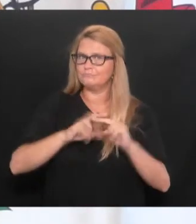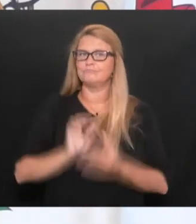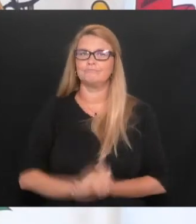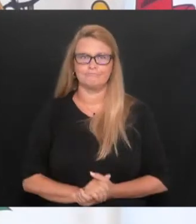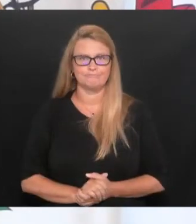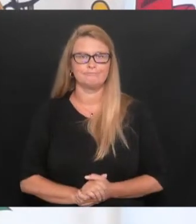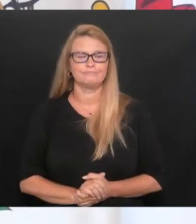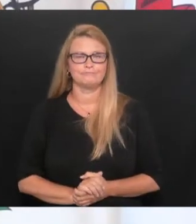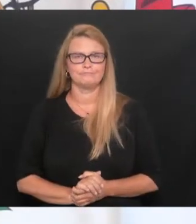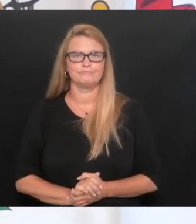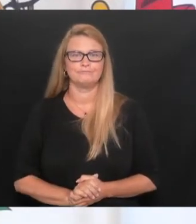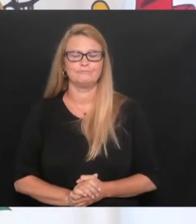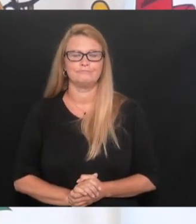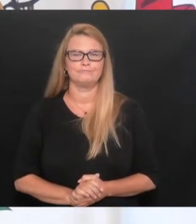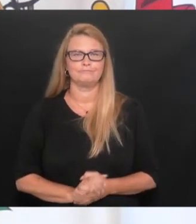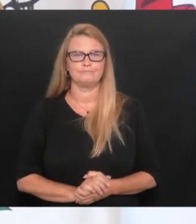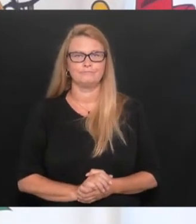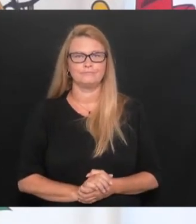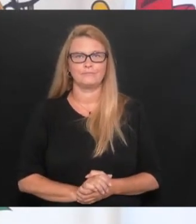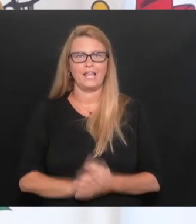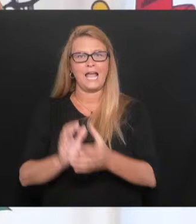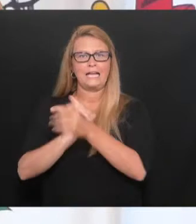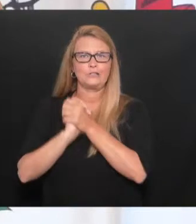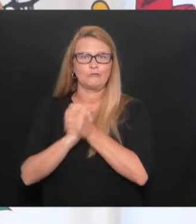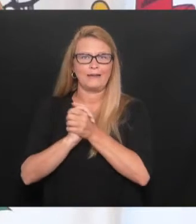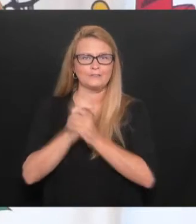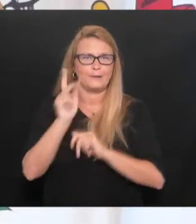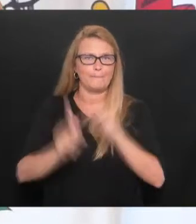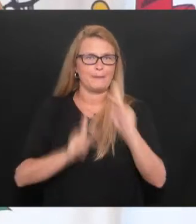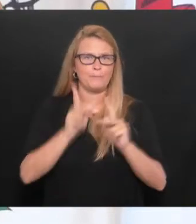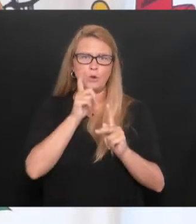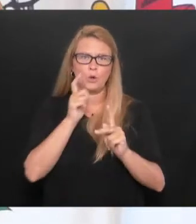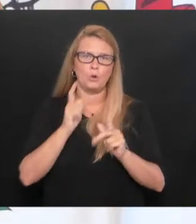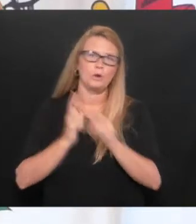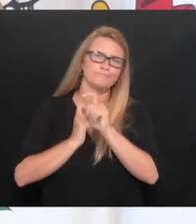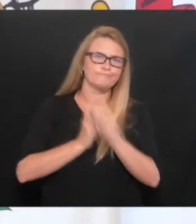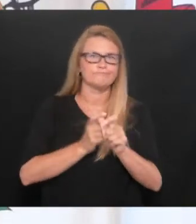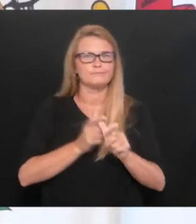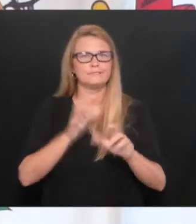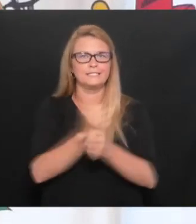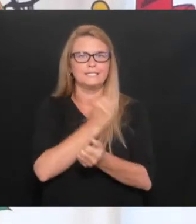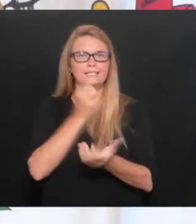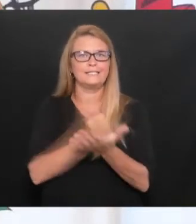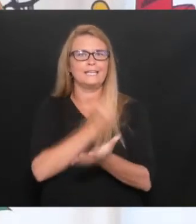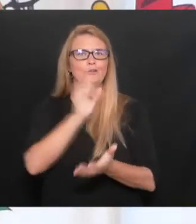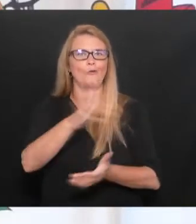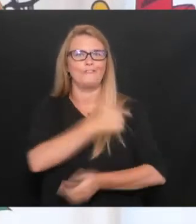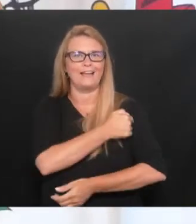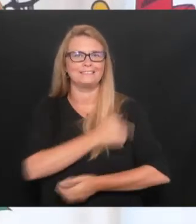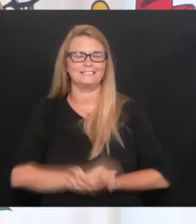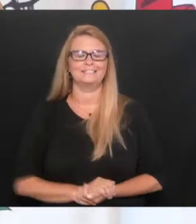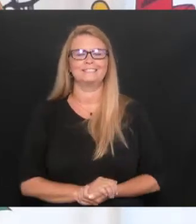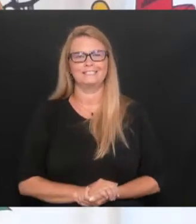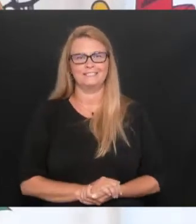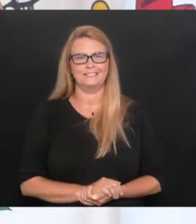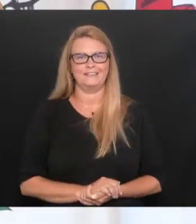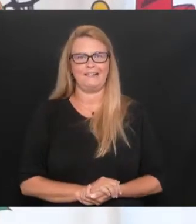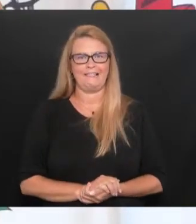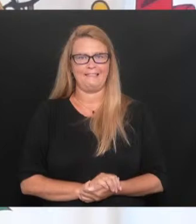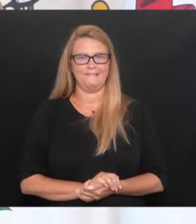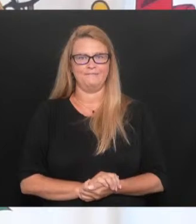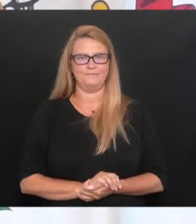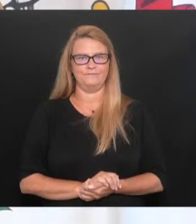before. And I congratulate those that are hustling to get their vaccine. That's good stuff. We're